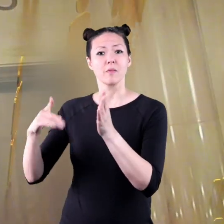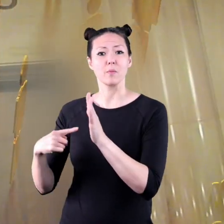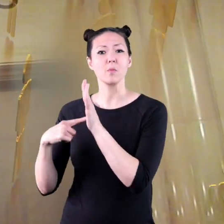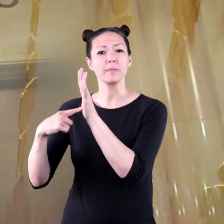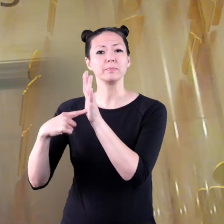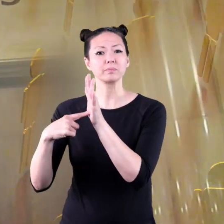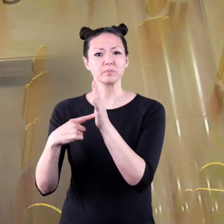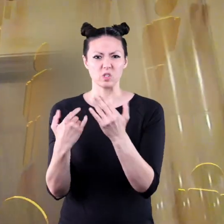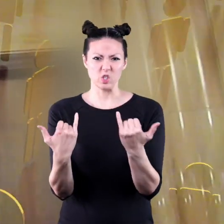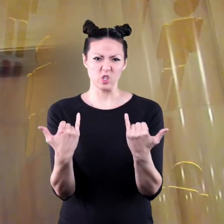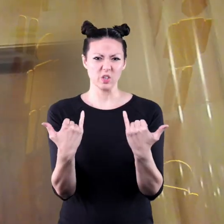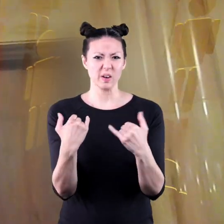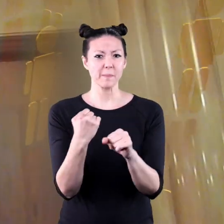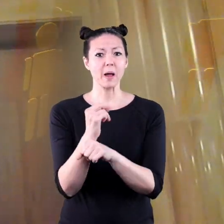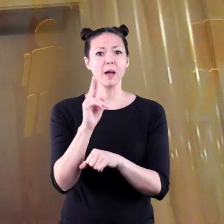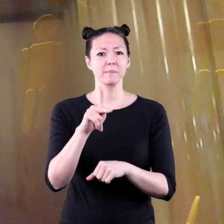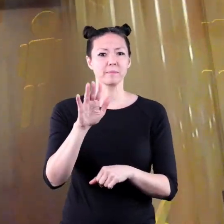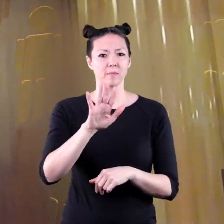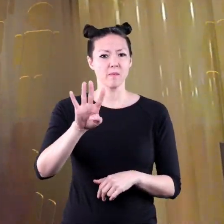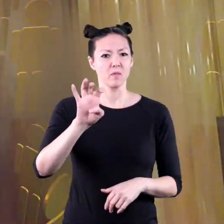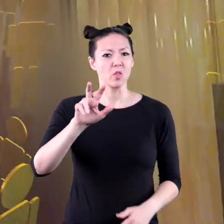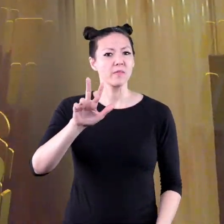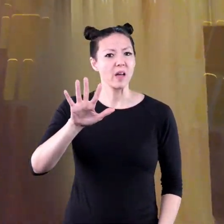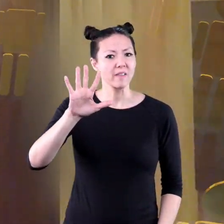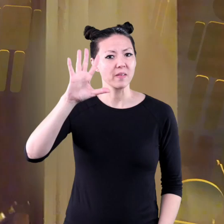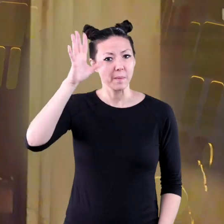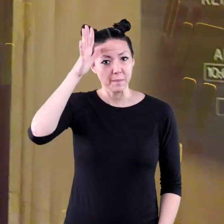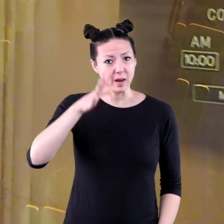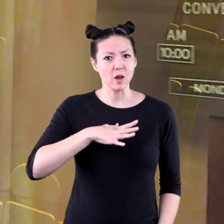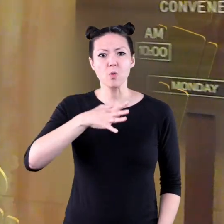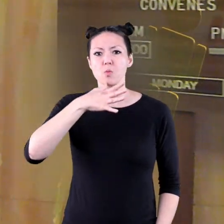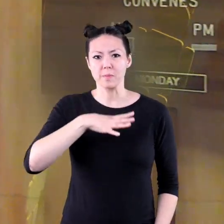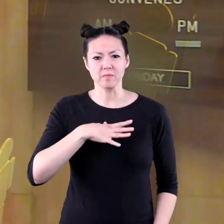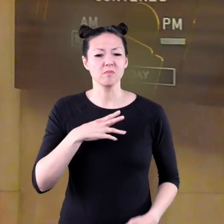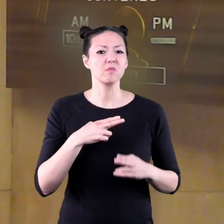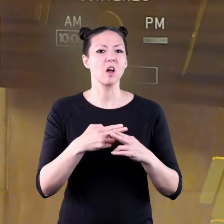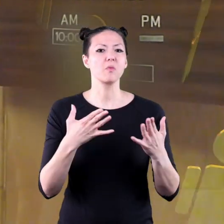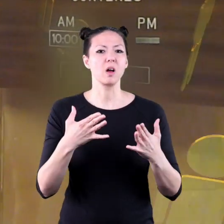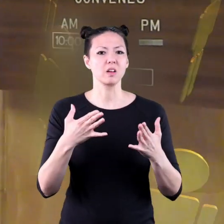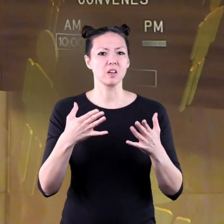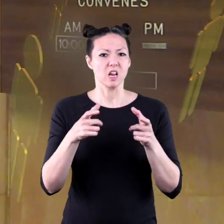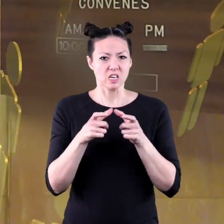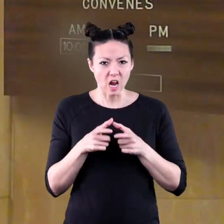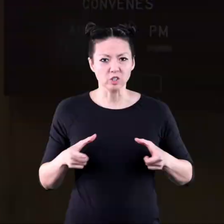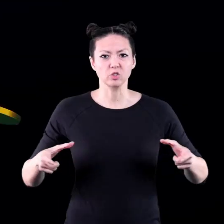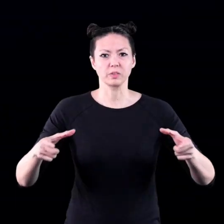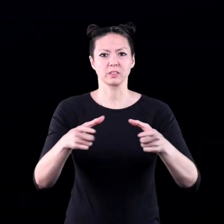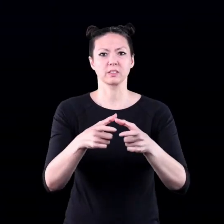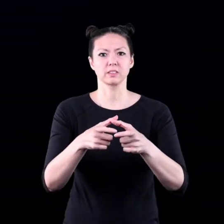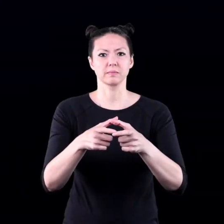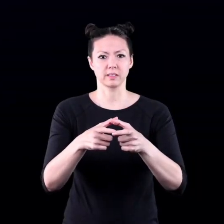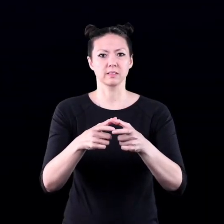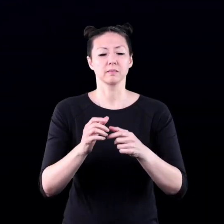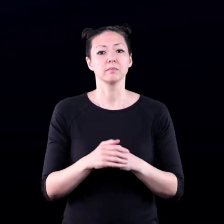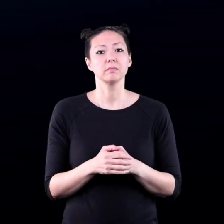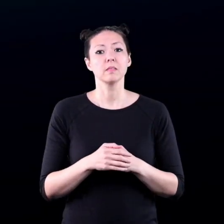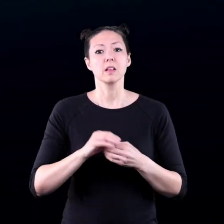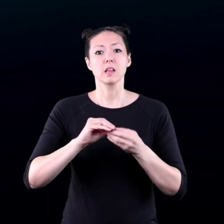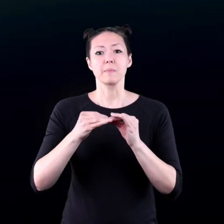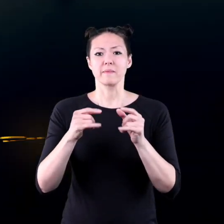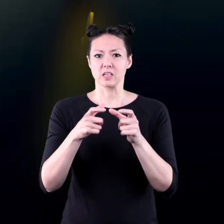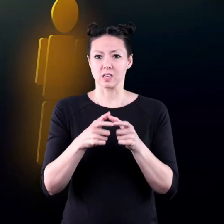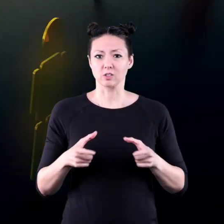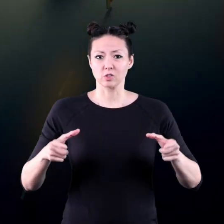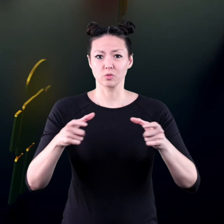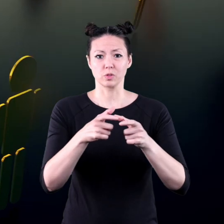is currently made up of 435 men and women called congressmen. The number of congressmen per